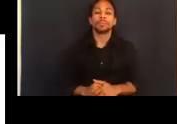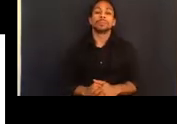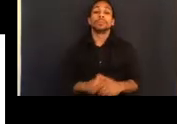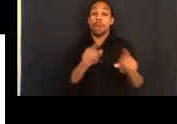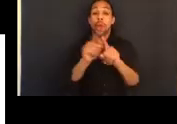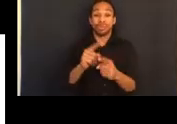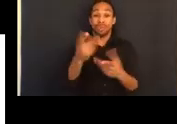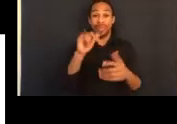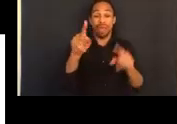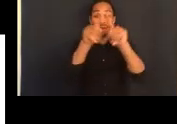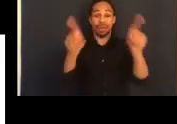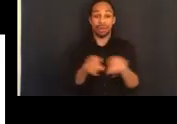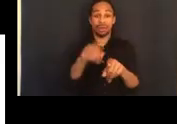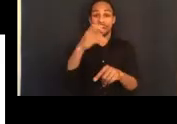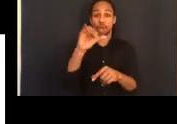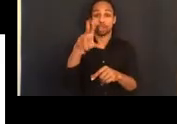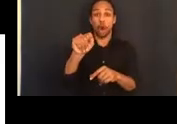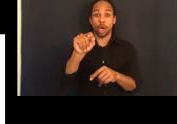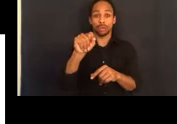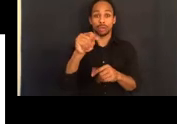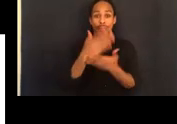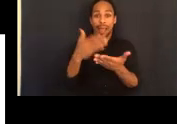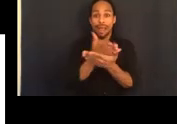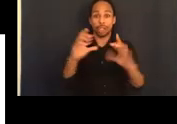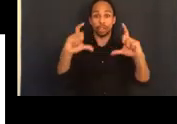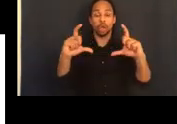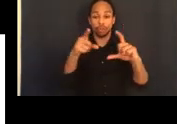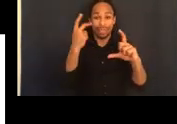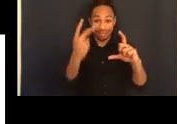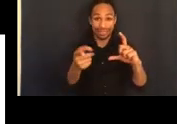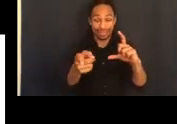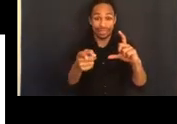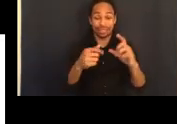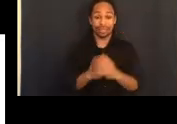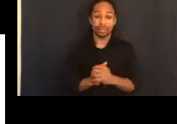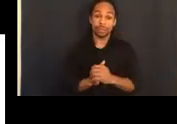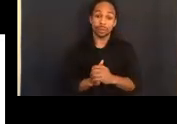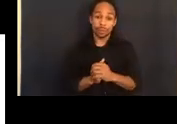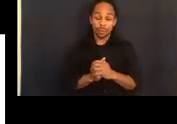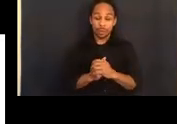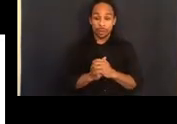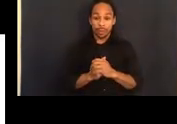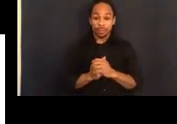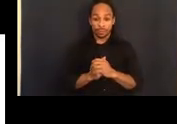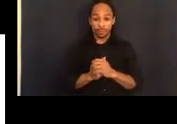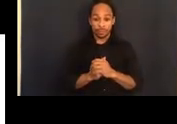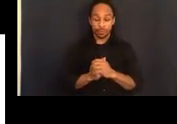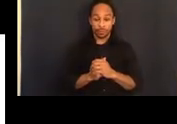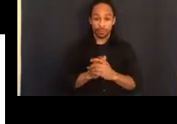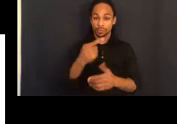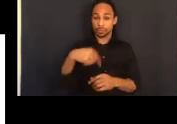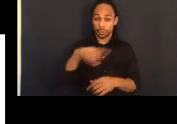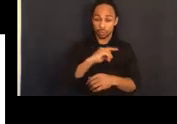that you're seeing, I think, I'm sorry. The chart that you're seeing is we also created